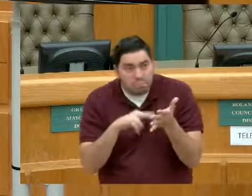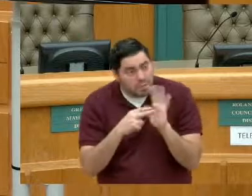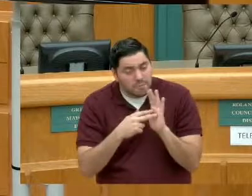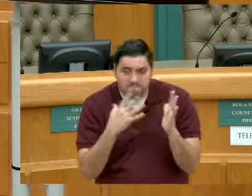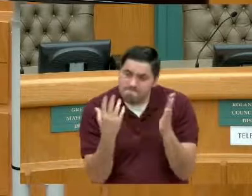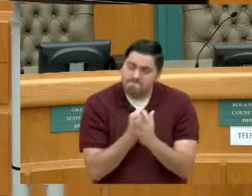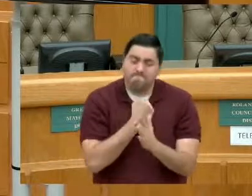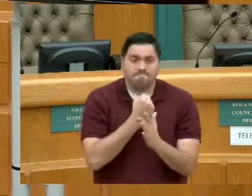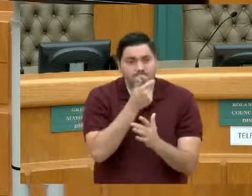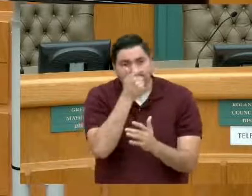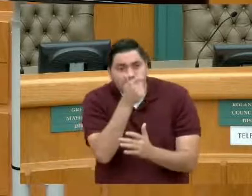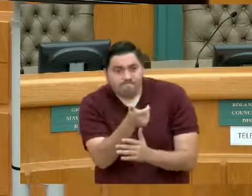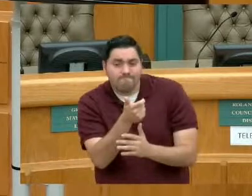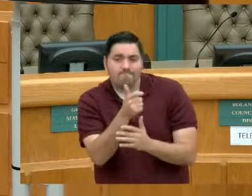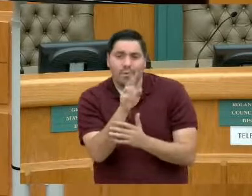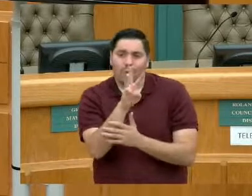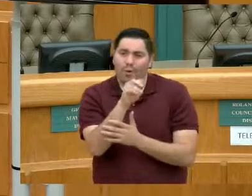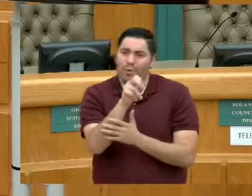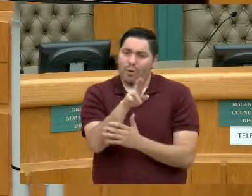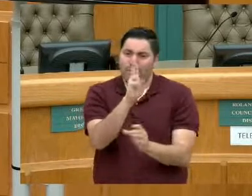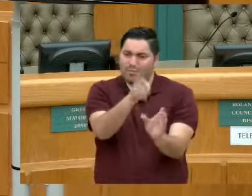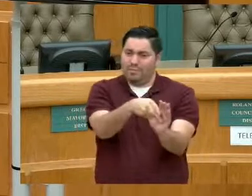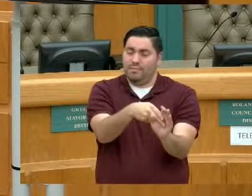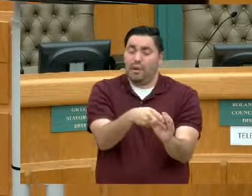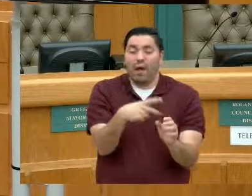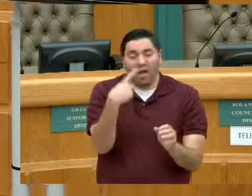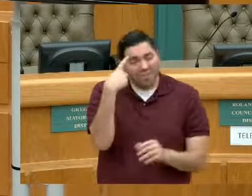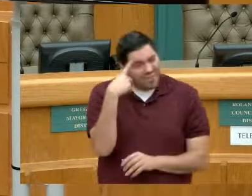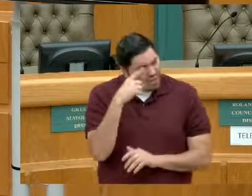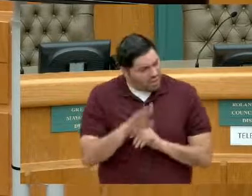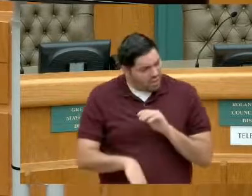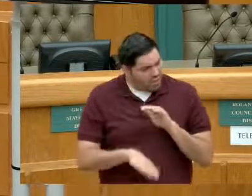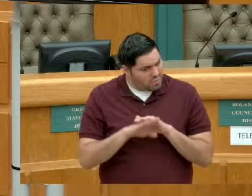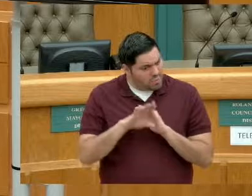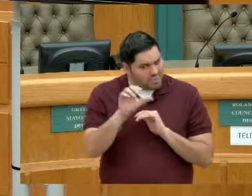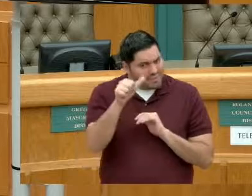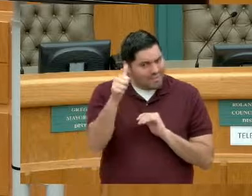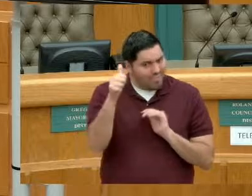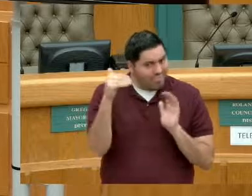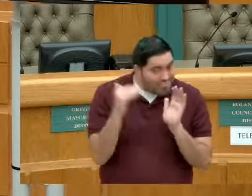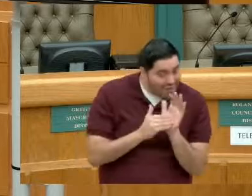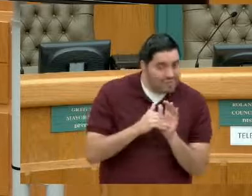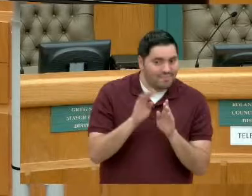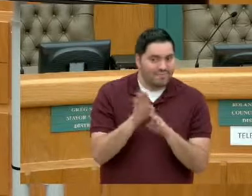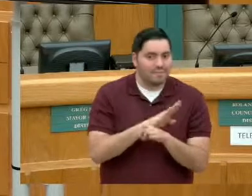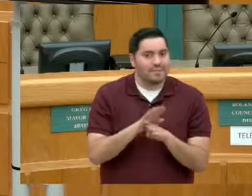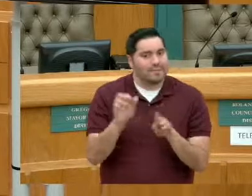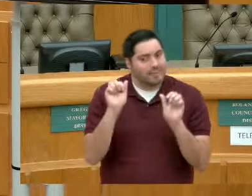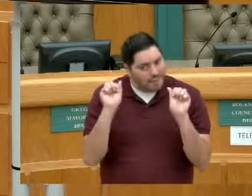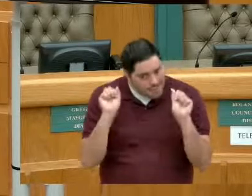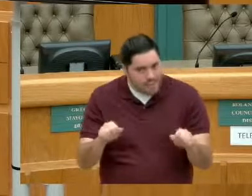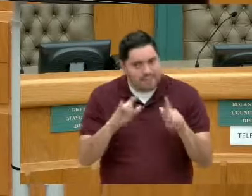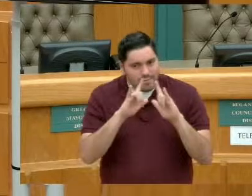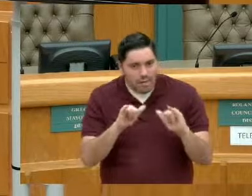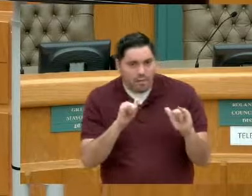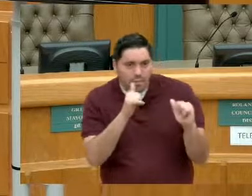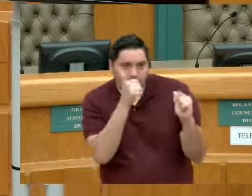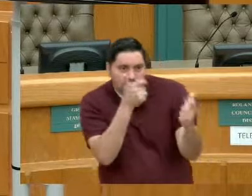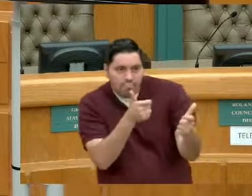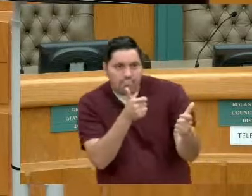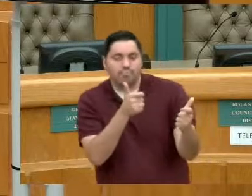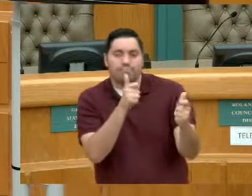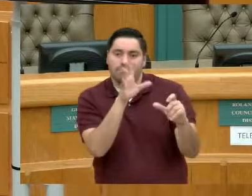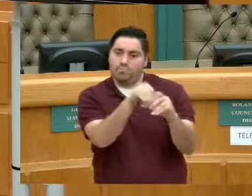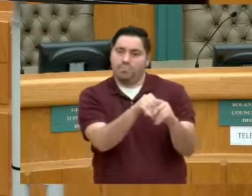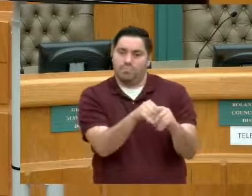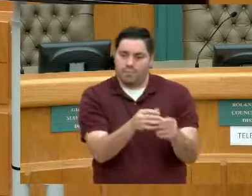please get online, pre-register. I believe that I was told that up to 10,000 businesses can be on this webinar. So if